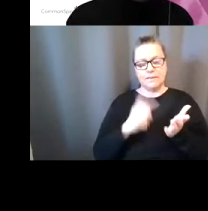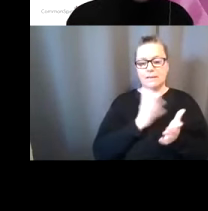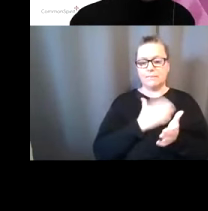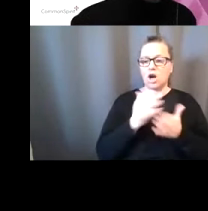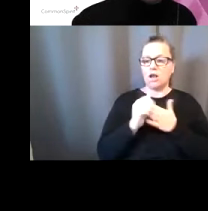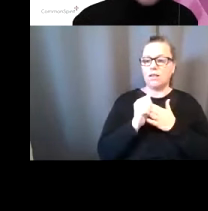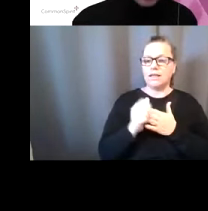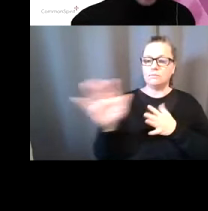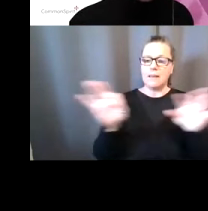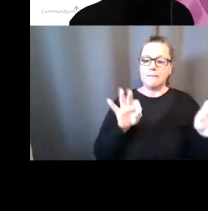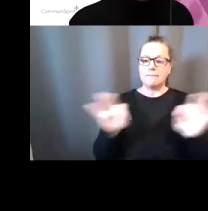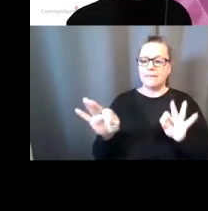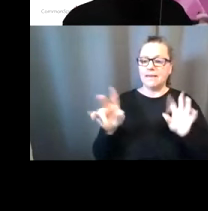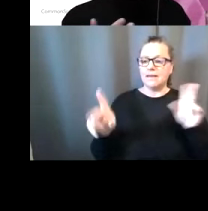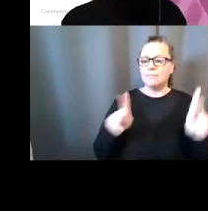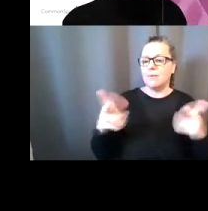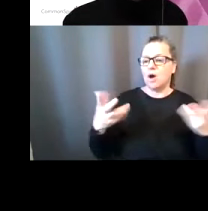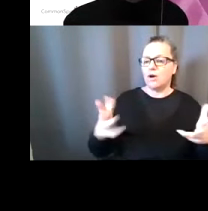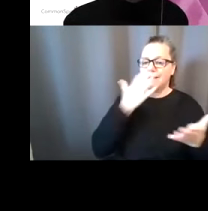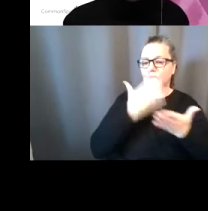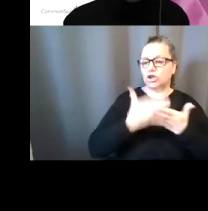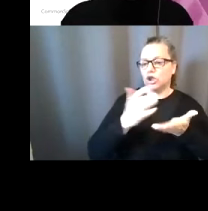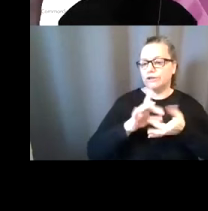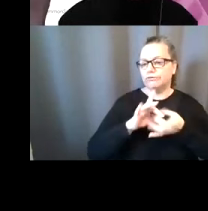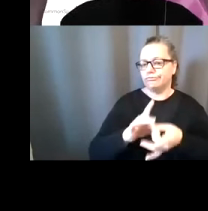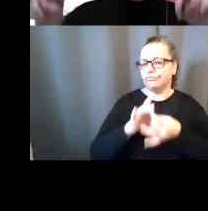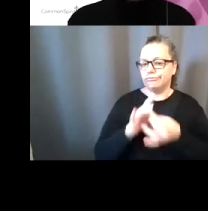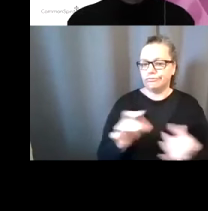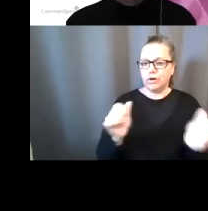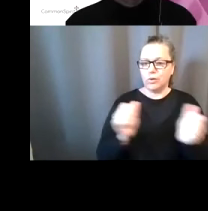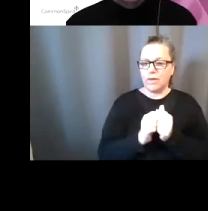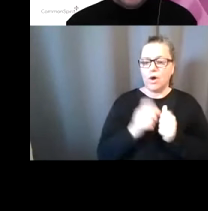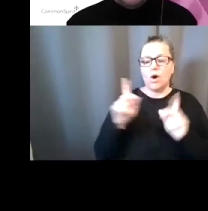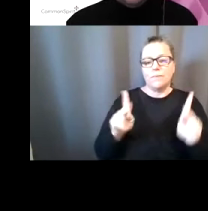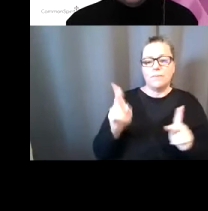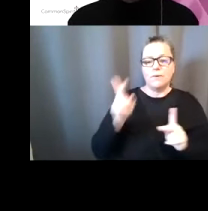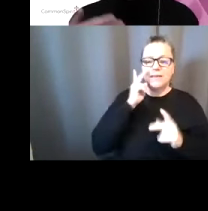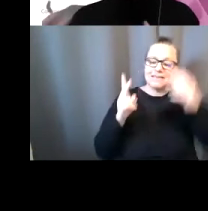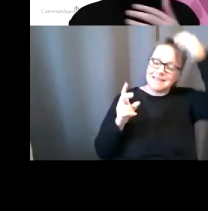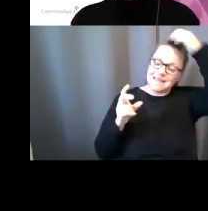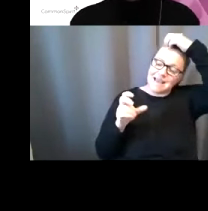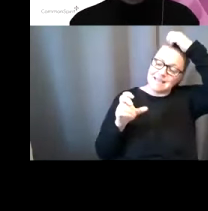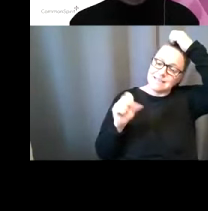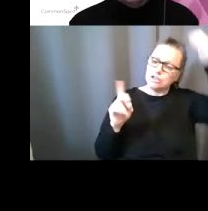pick people they already have a good rapport with, are people they see as superstars. And so